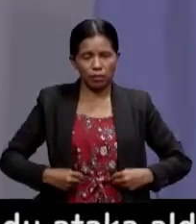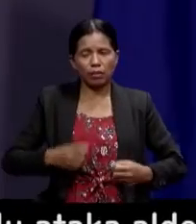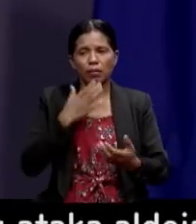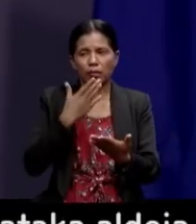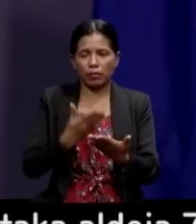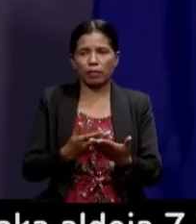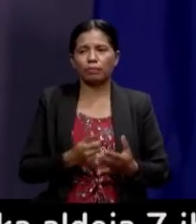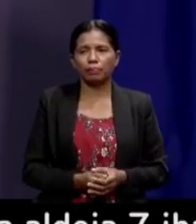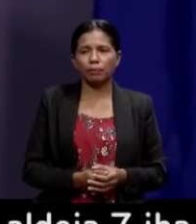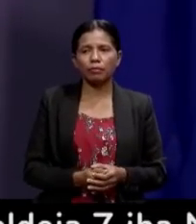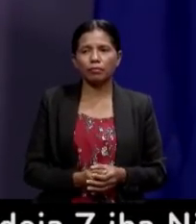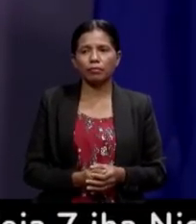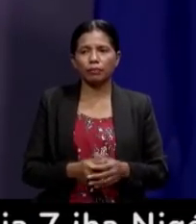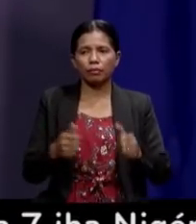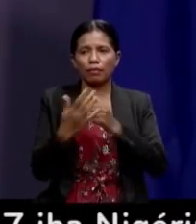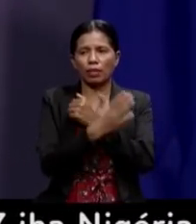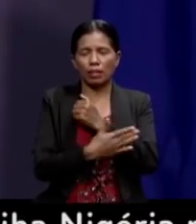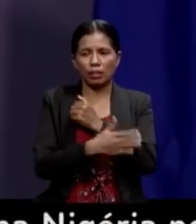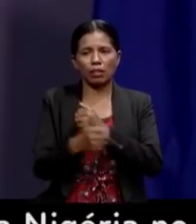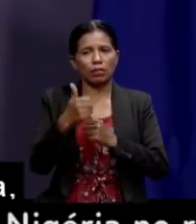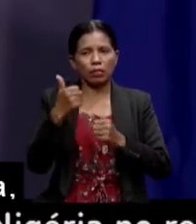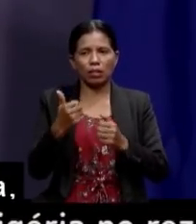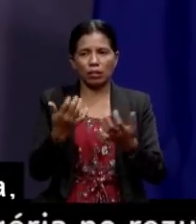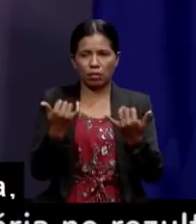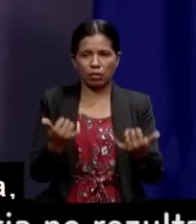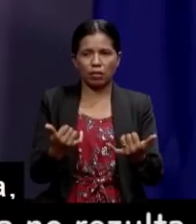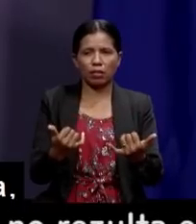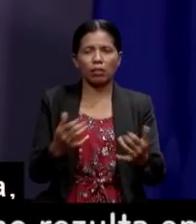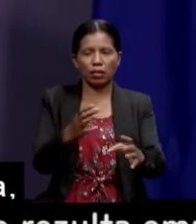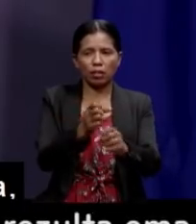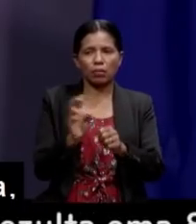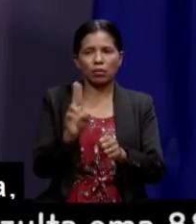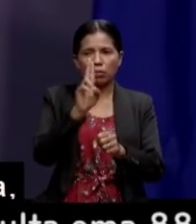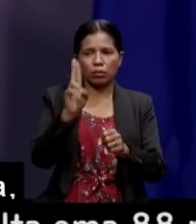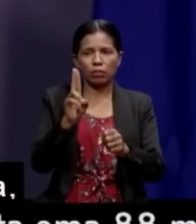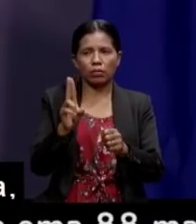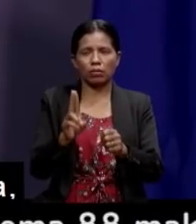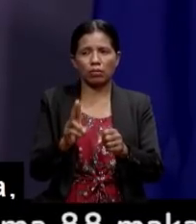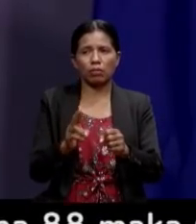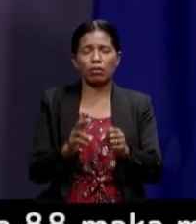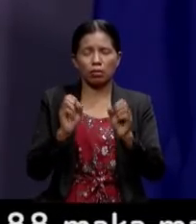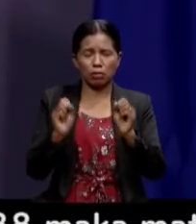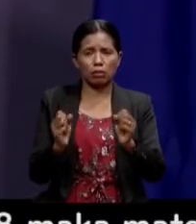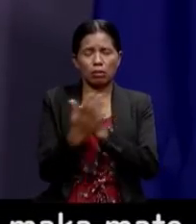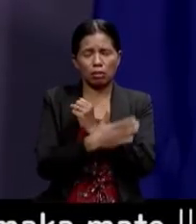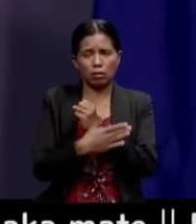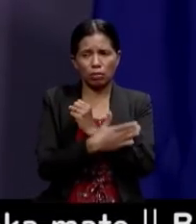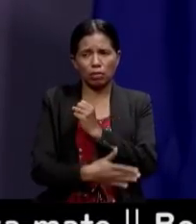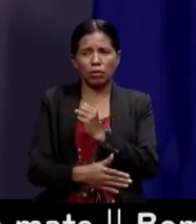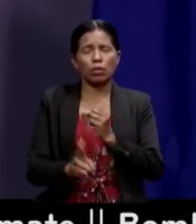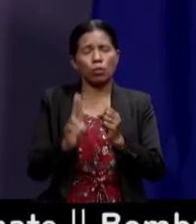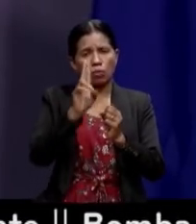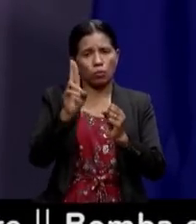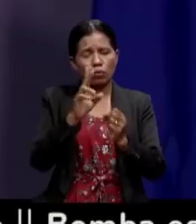age. There are other countries now that have far more forward-leaning use of AstraZeneca, over 40 in the